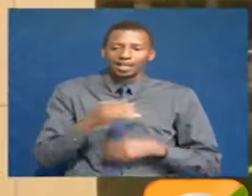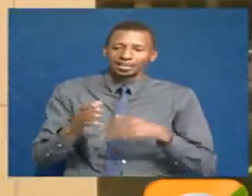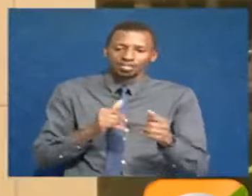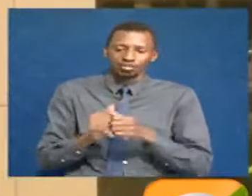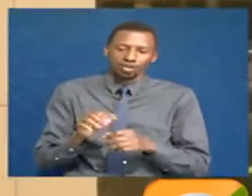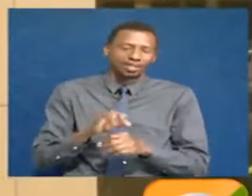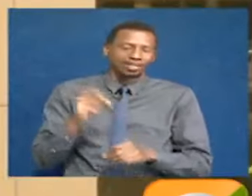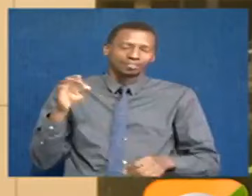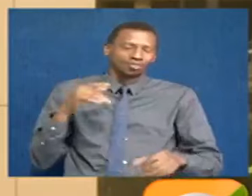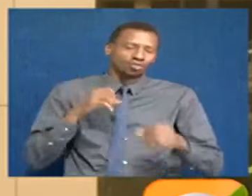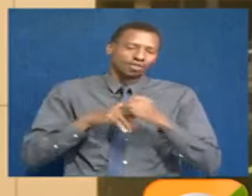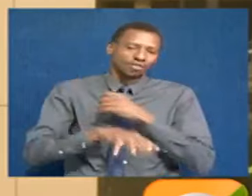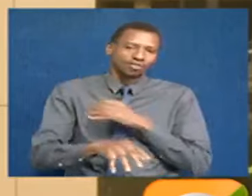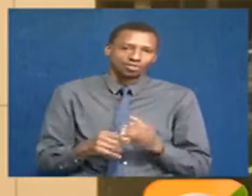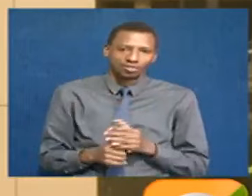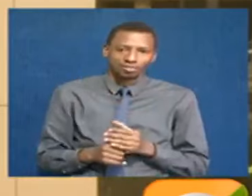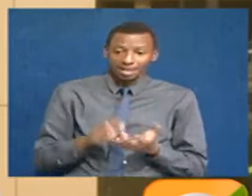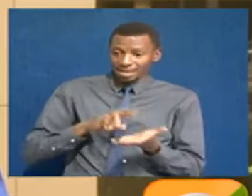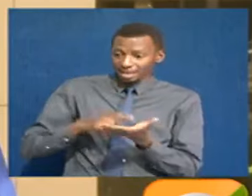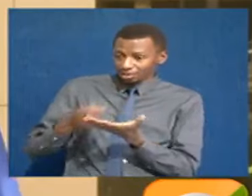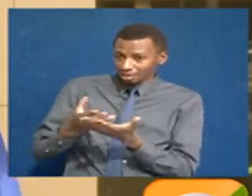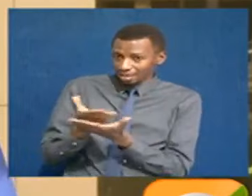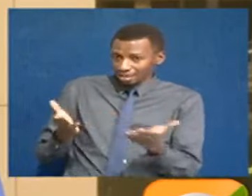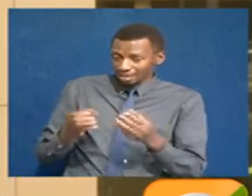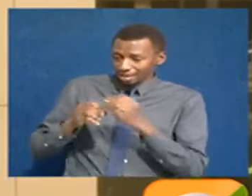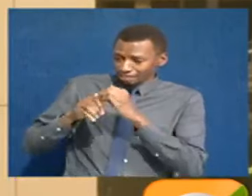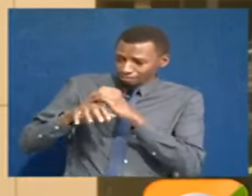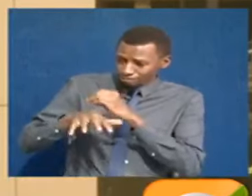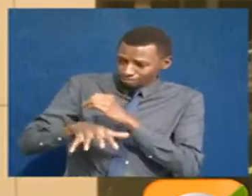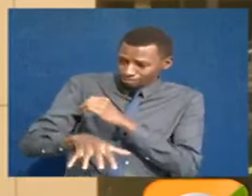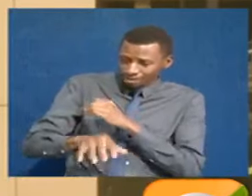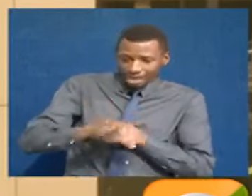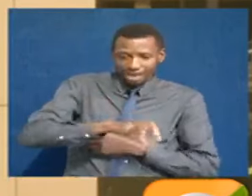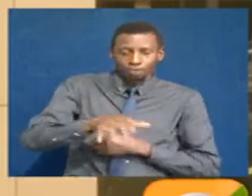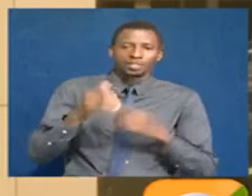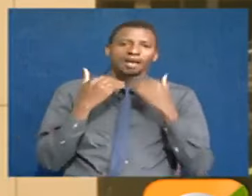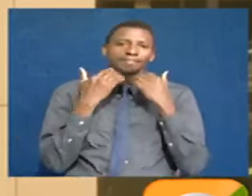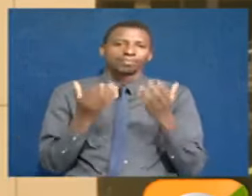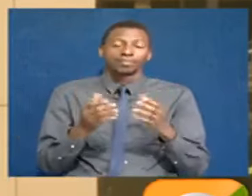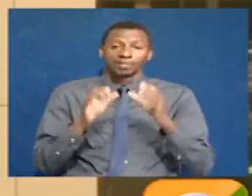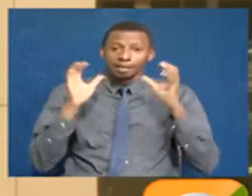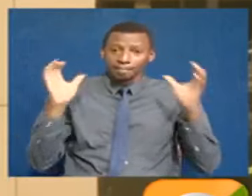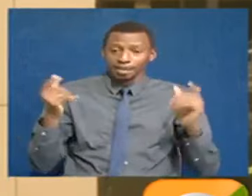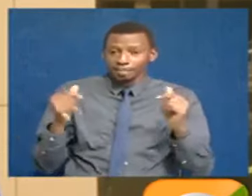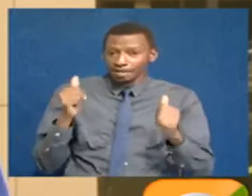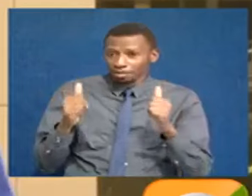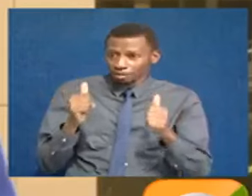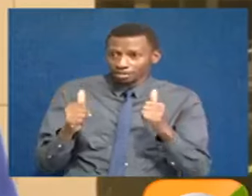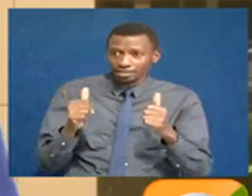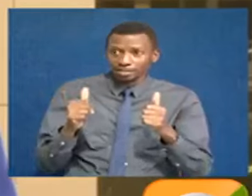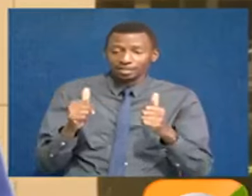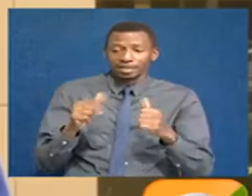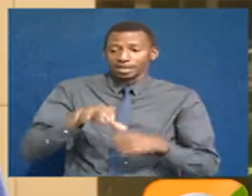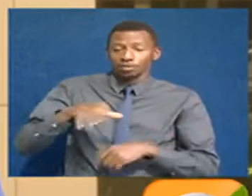devolution. Resources are not going down to the counties. A big chunk of the money going to counties today is purely for